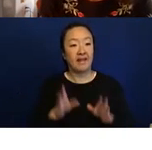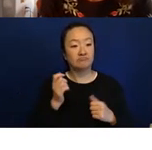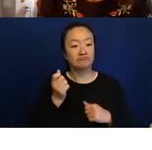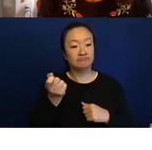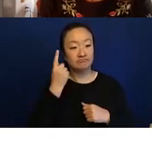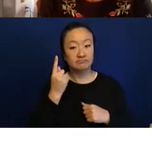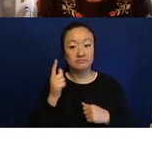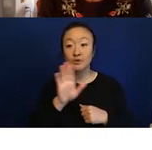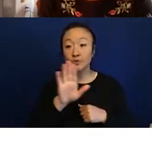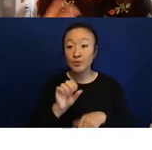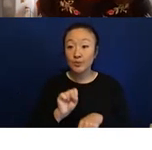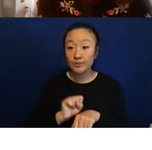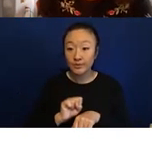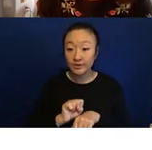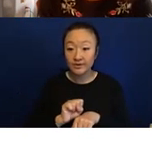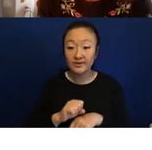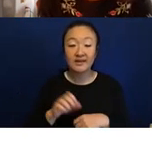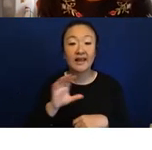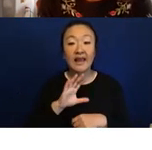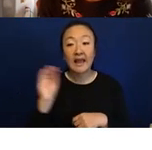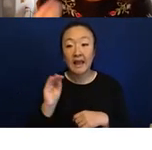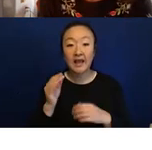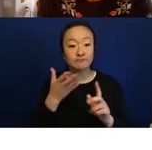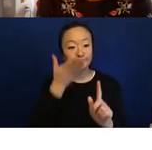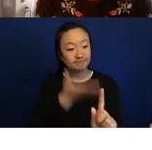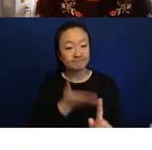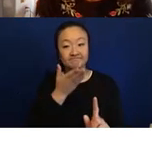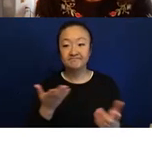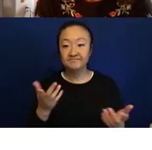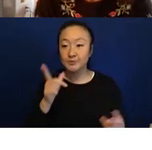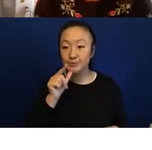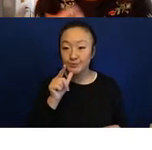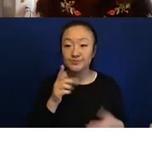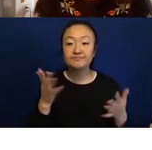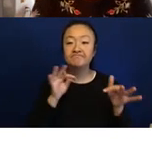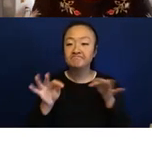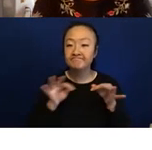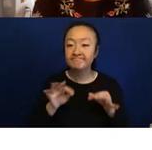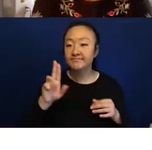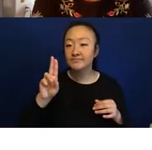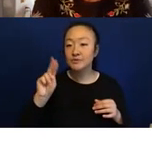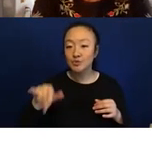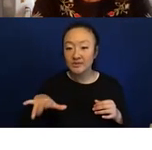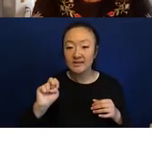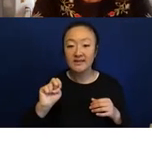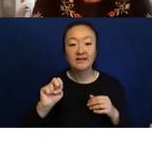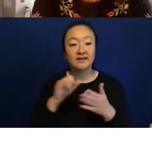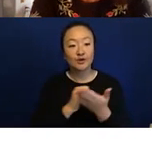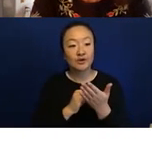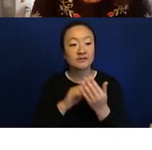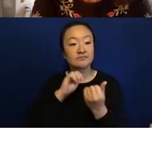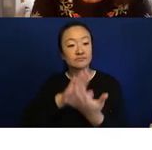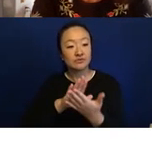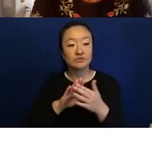understand your work and a little bit about you. So describe your unique artistic approach to performance